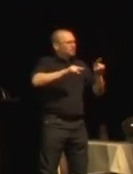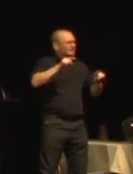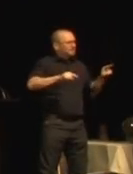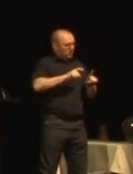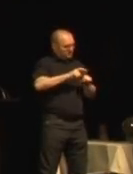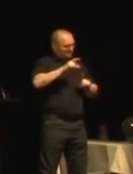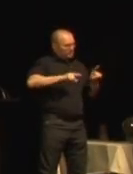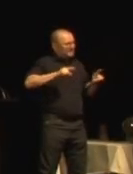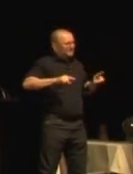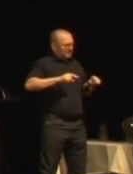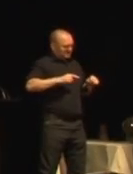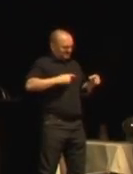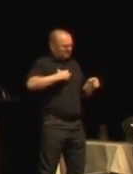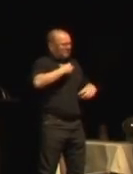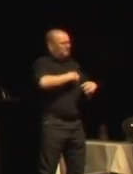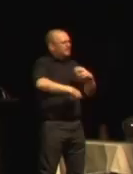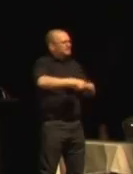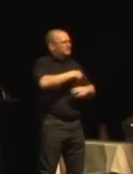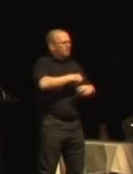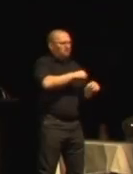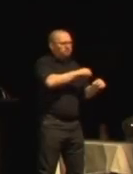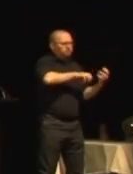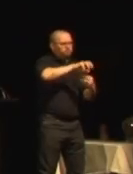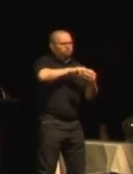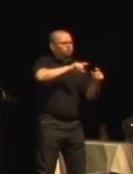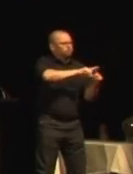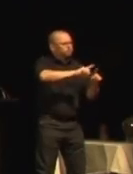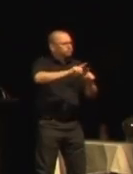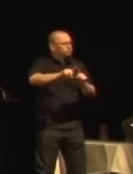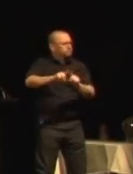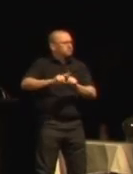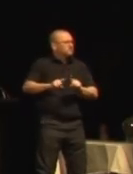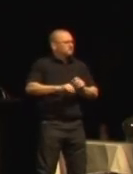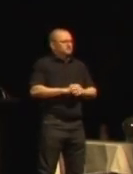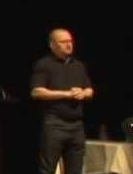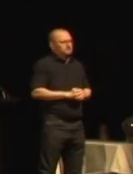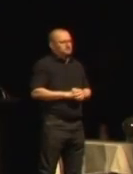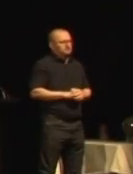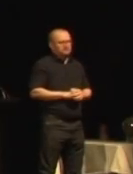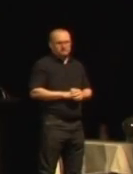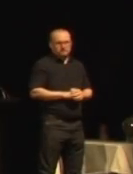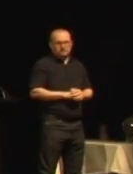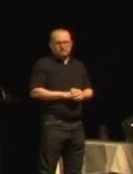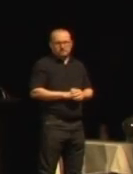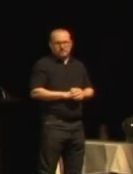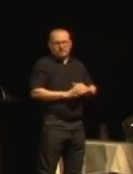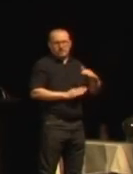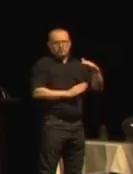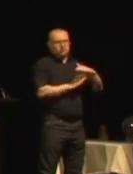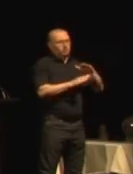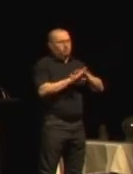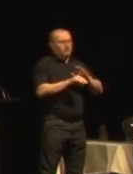are. It's our specific, unique, beautiful mix of people. In the top right-hand corner, there's MOFO and